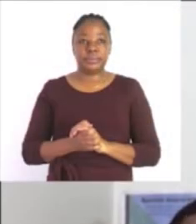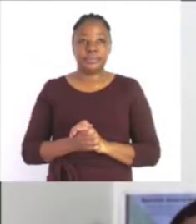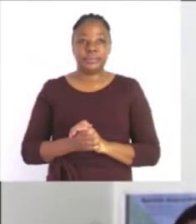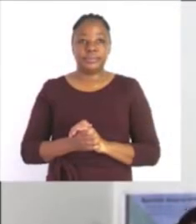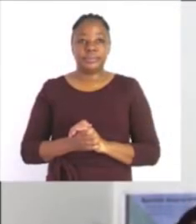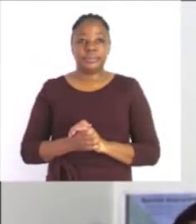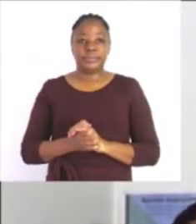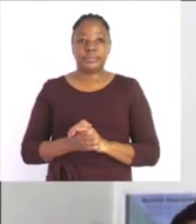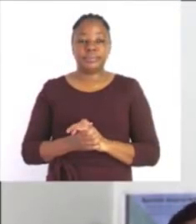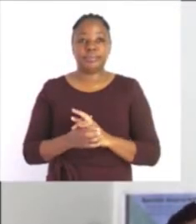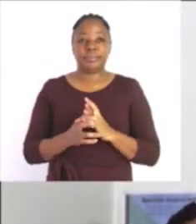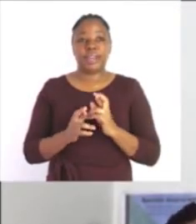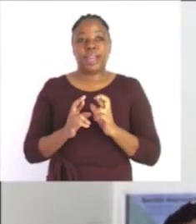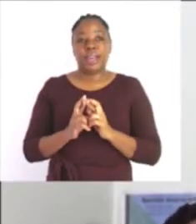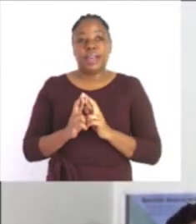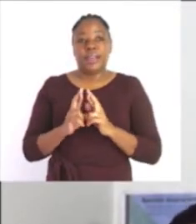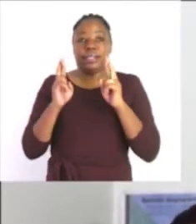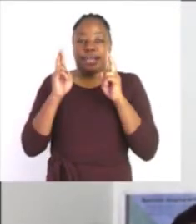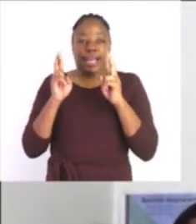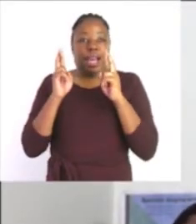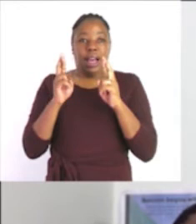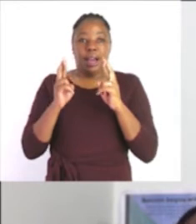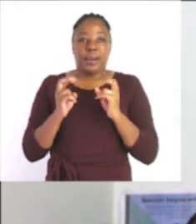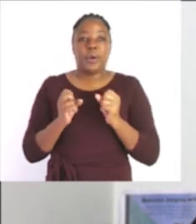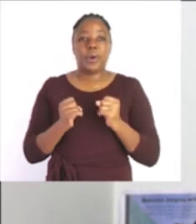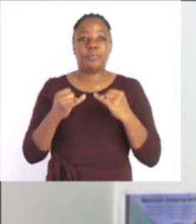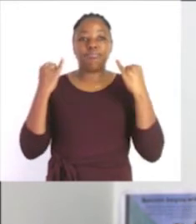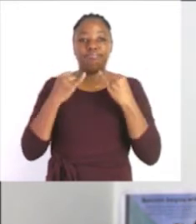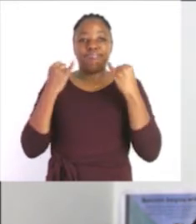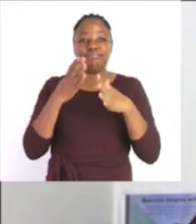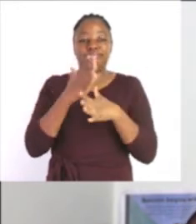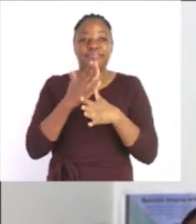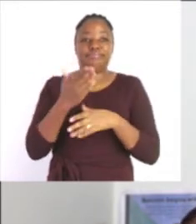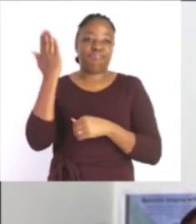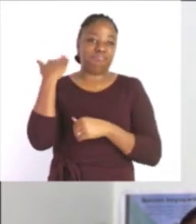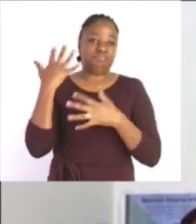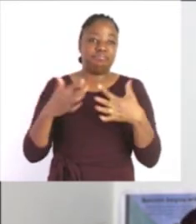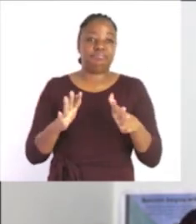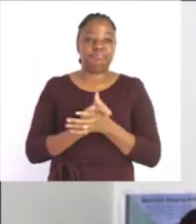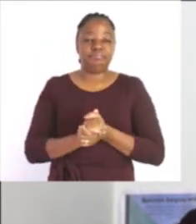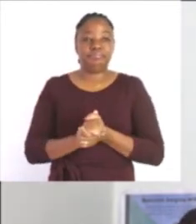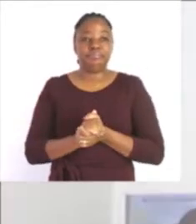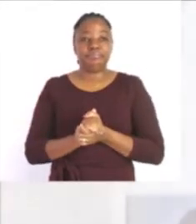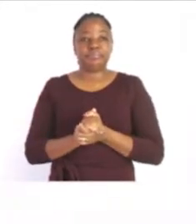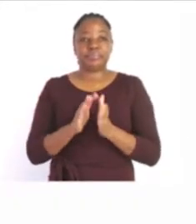Let's hope you had no problems with your last exercise. Let's now move on to page